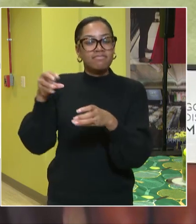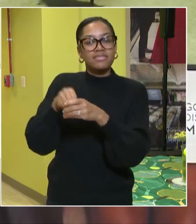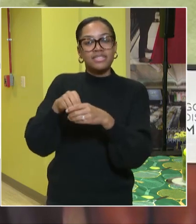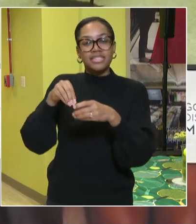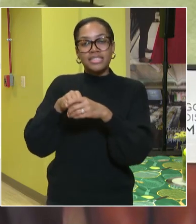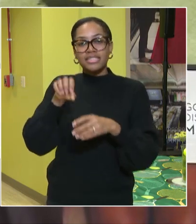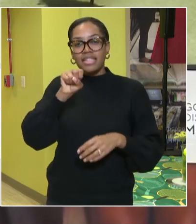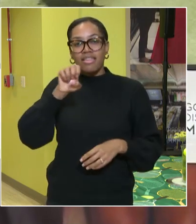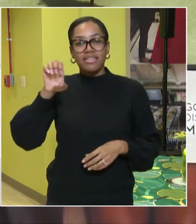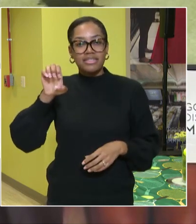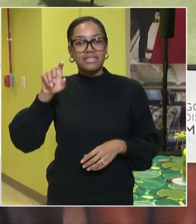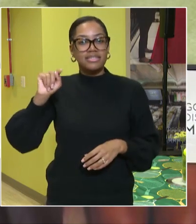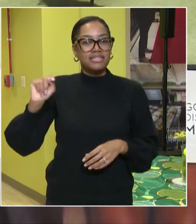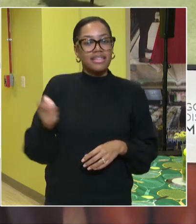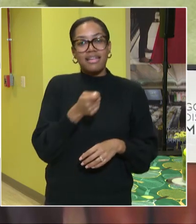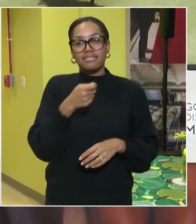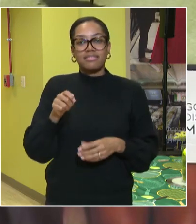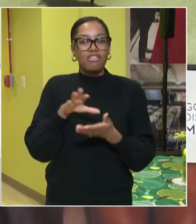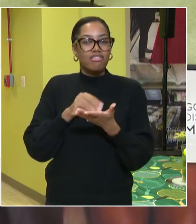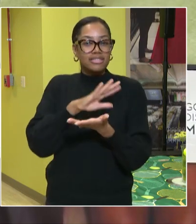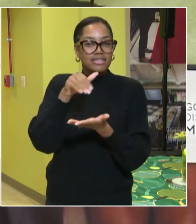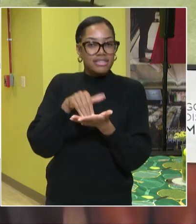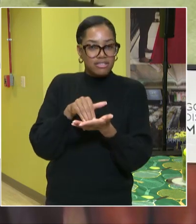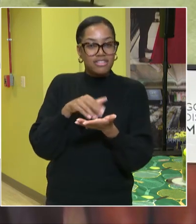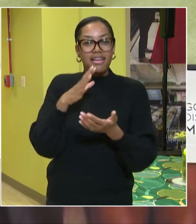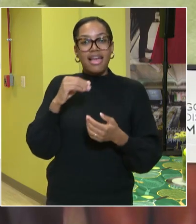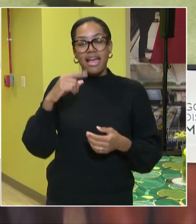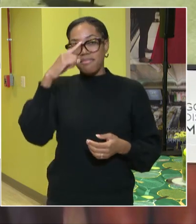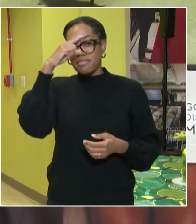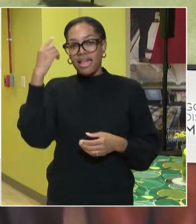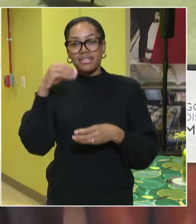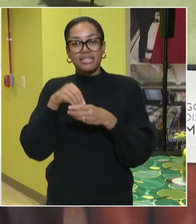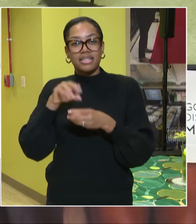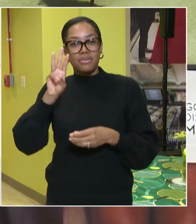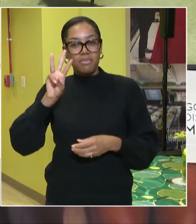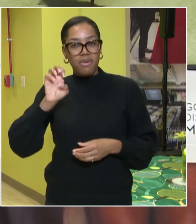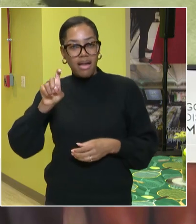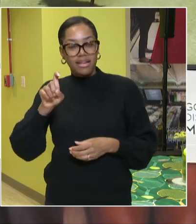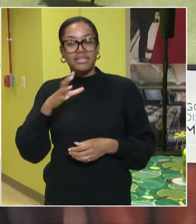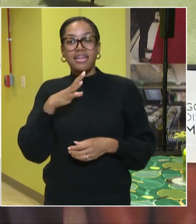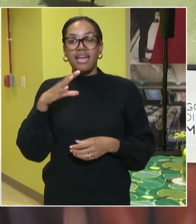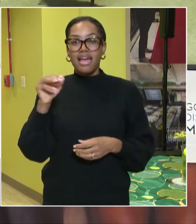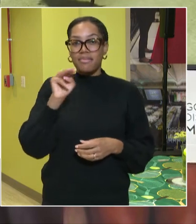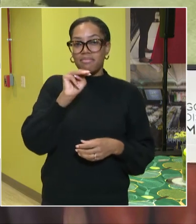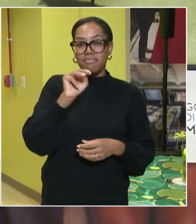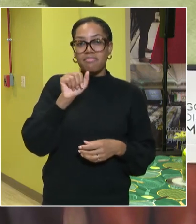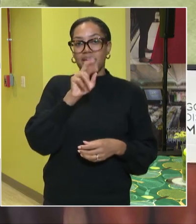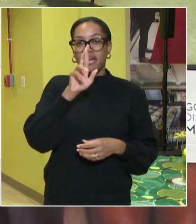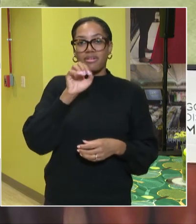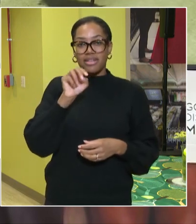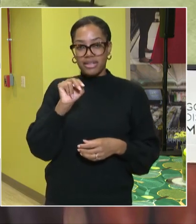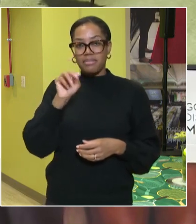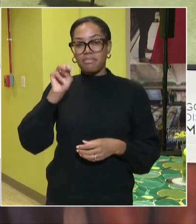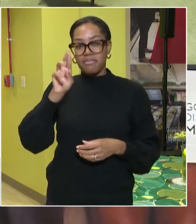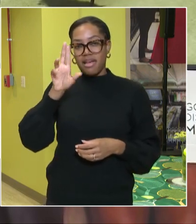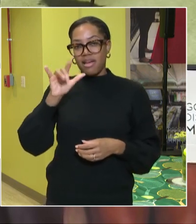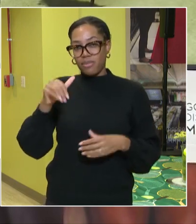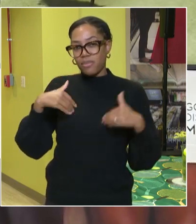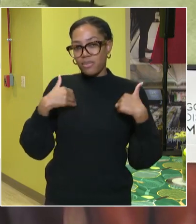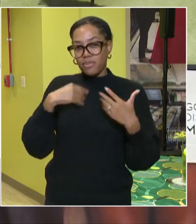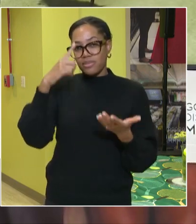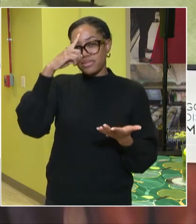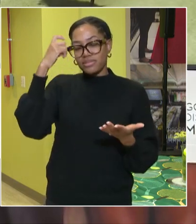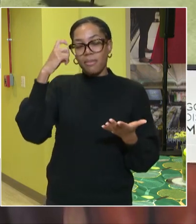the Southeast Tennessee Learning Center and Blacks and Wax and the Marion Barry Youth Development Programs has really well